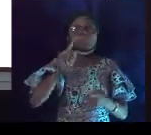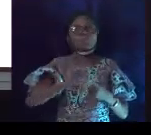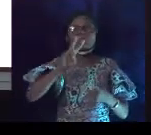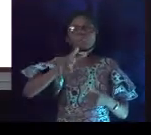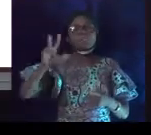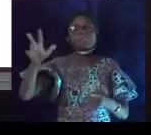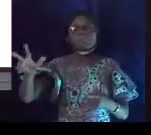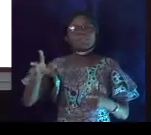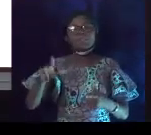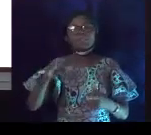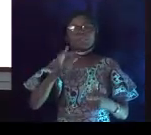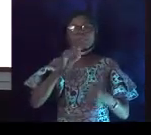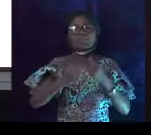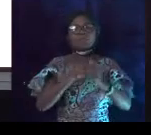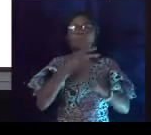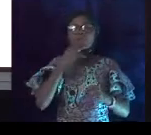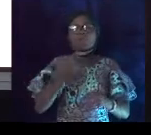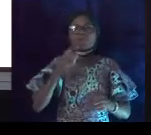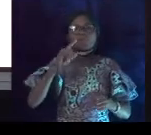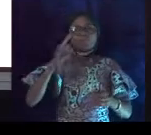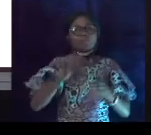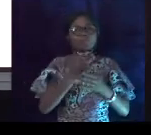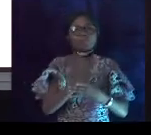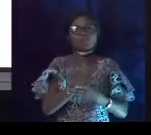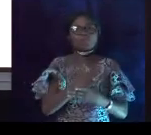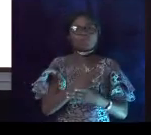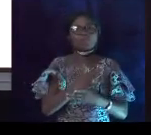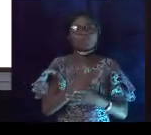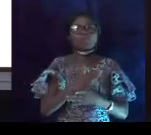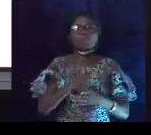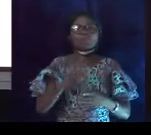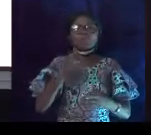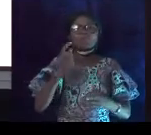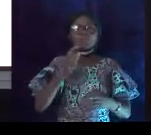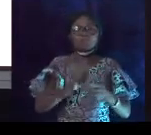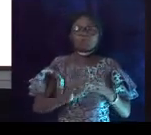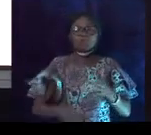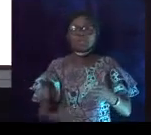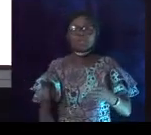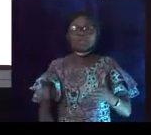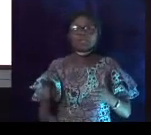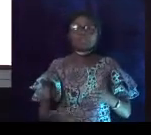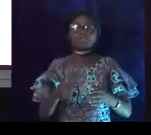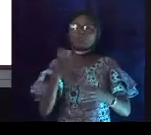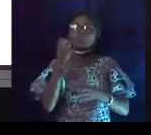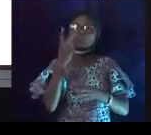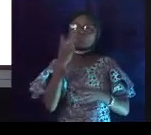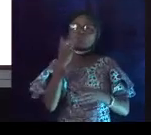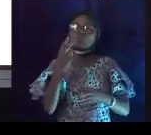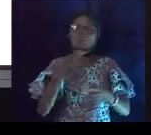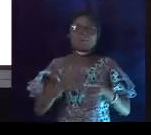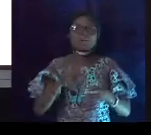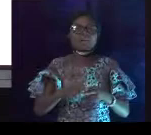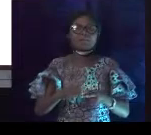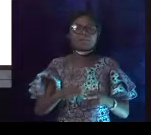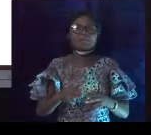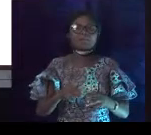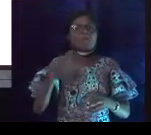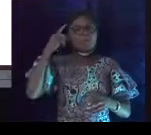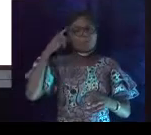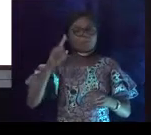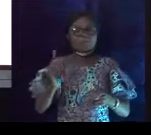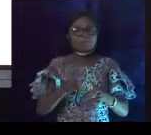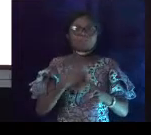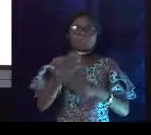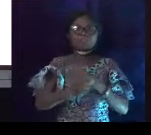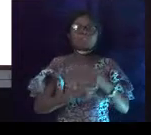eggs for the first year. It will lay between 20 to 23 dozen eggs. You can see it's